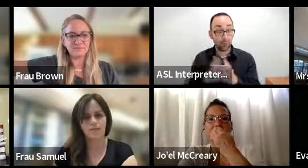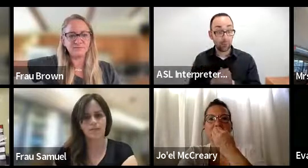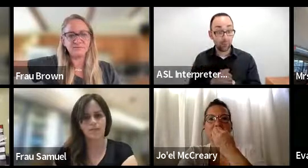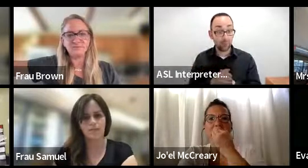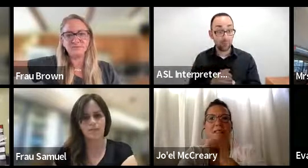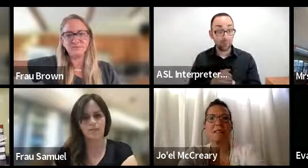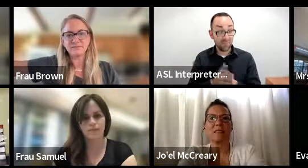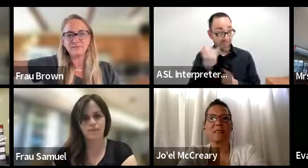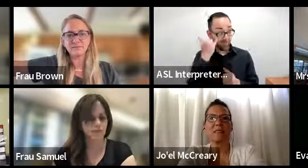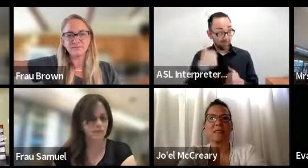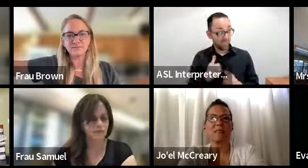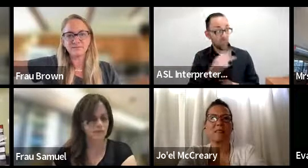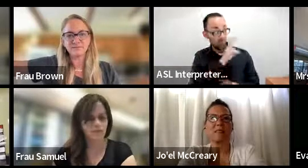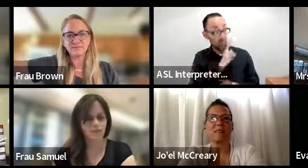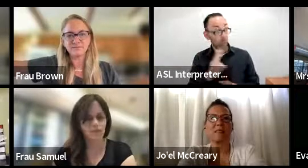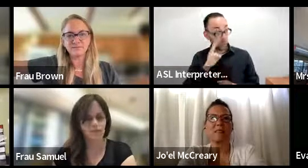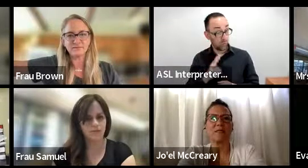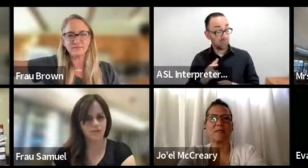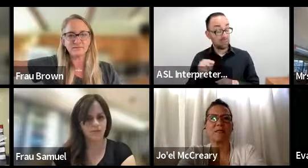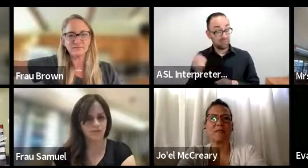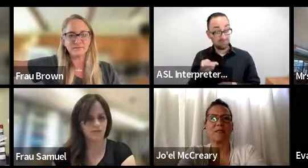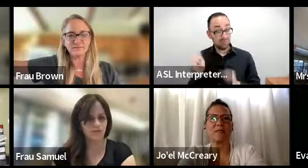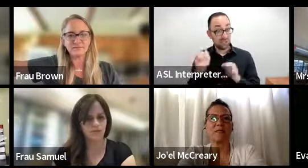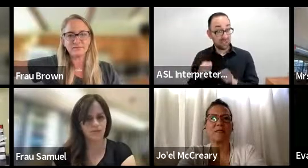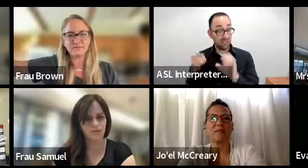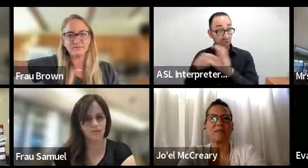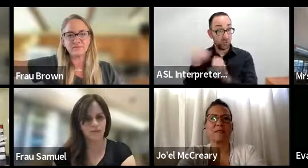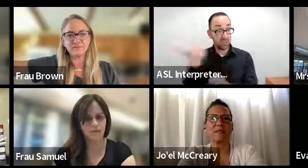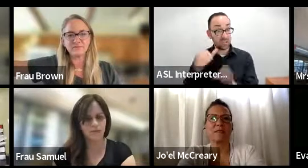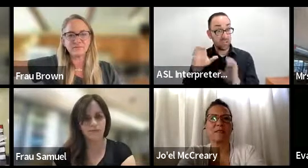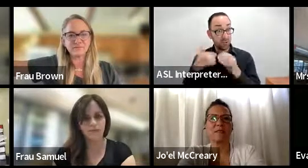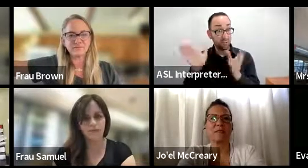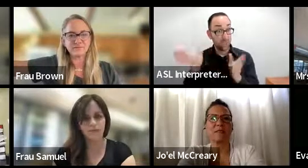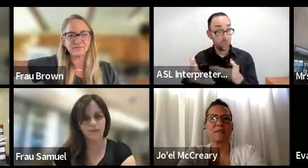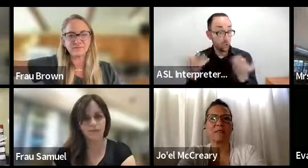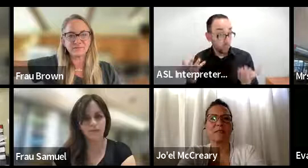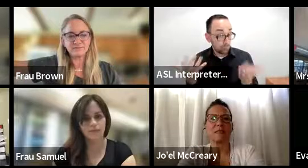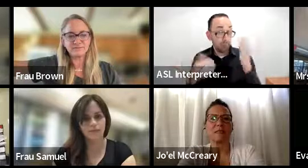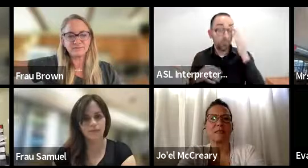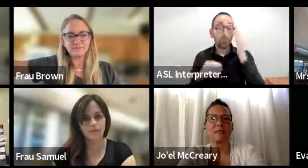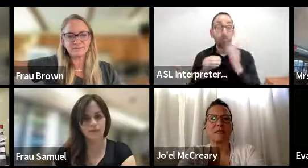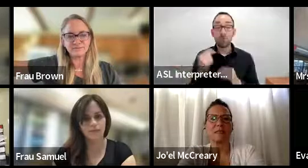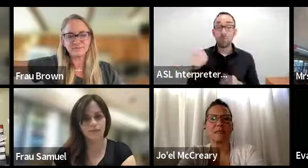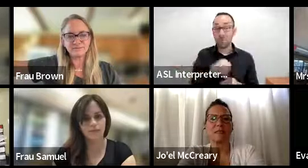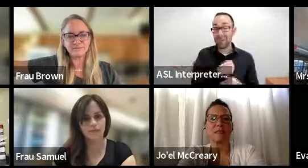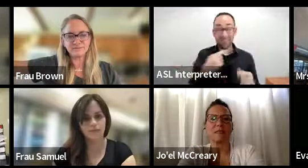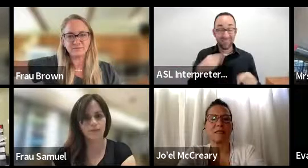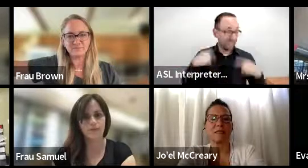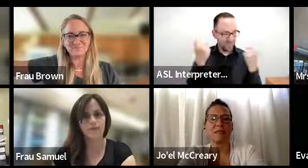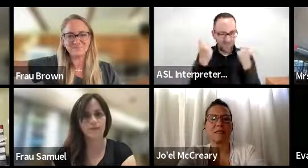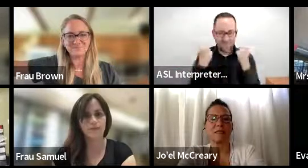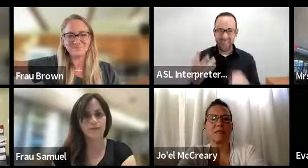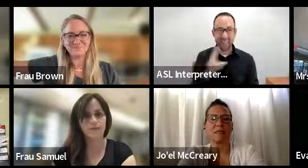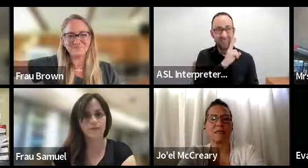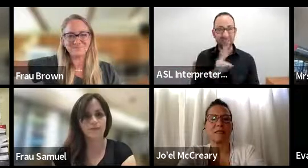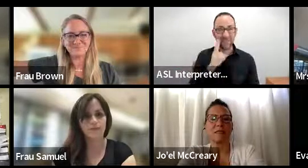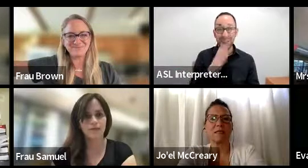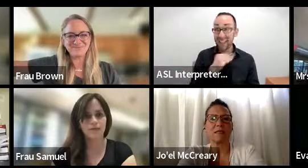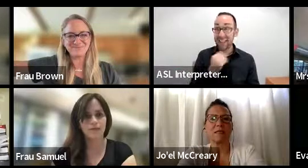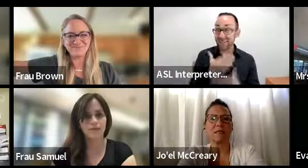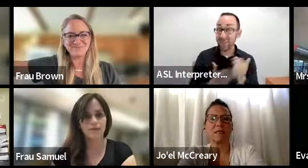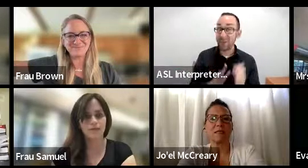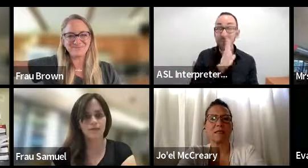I have twins, can they be in the same classroom? We have had many twins and some